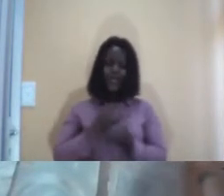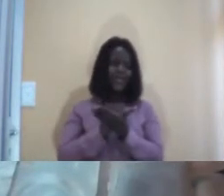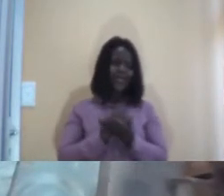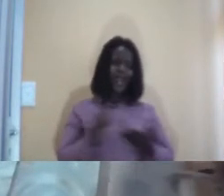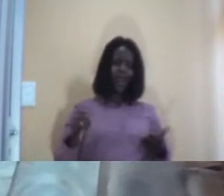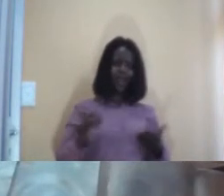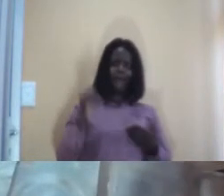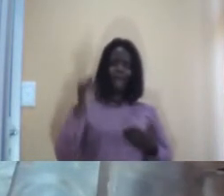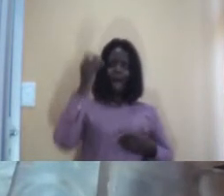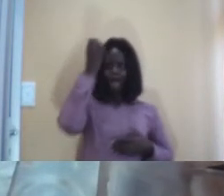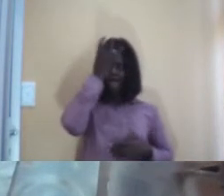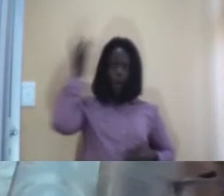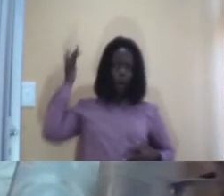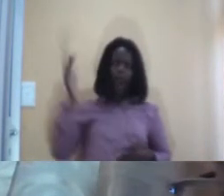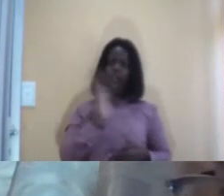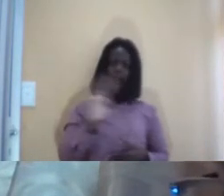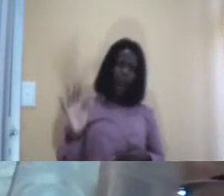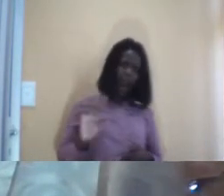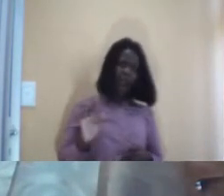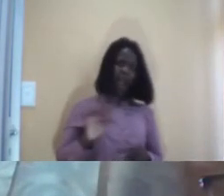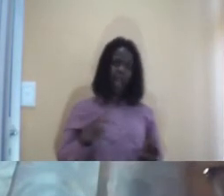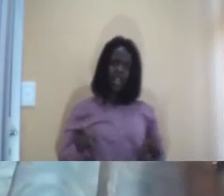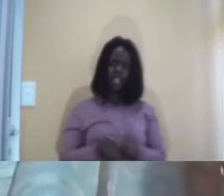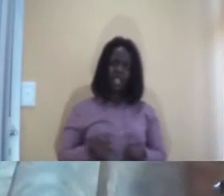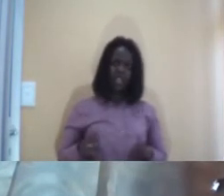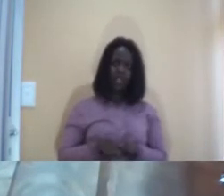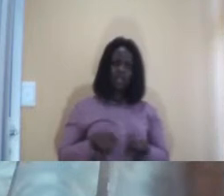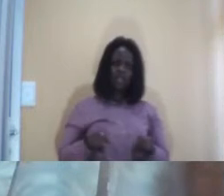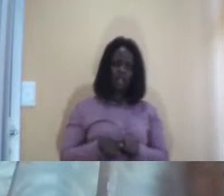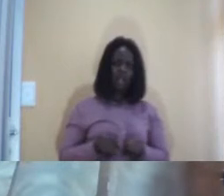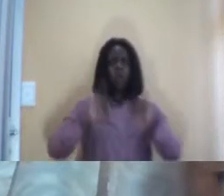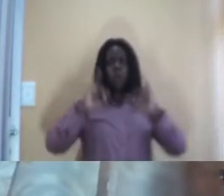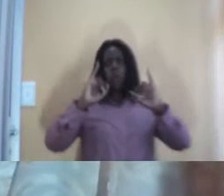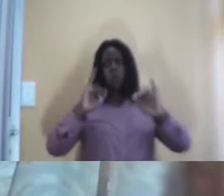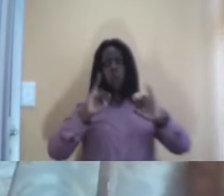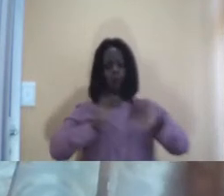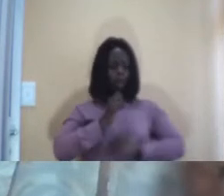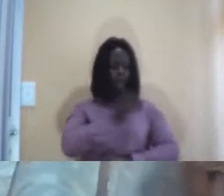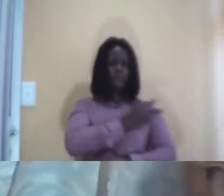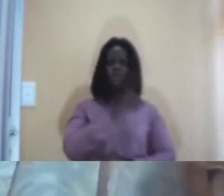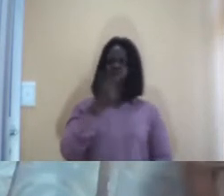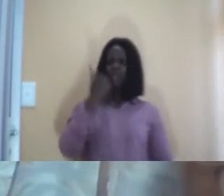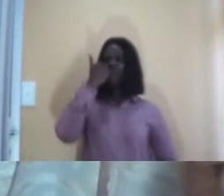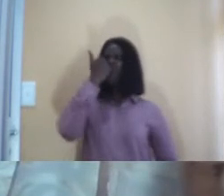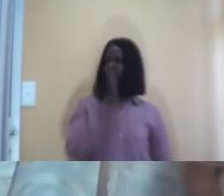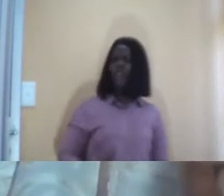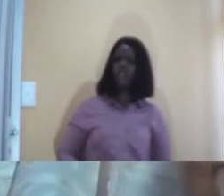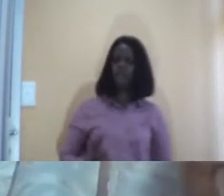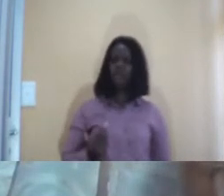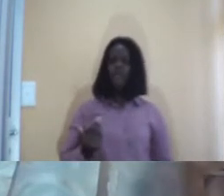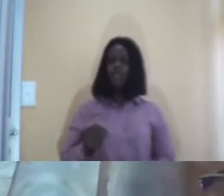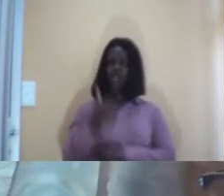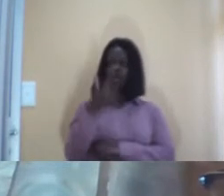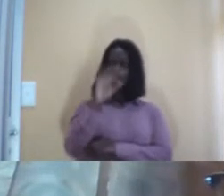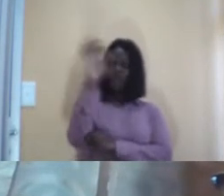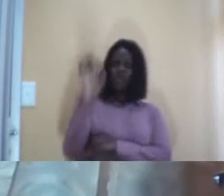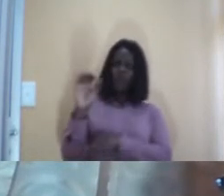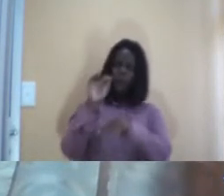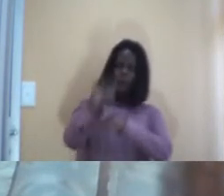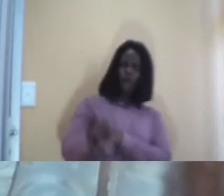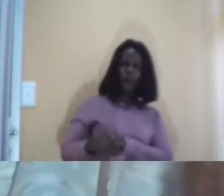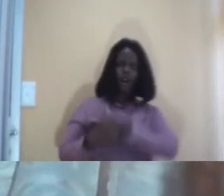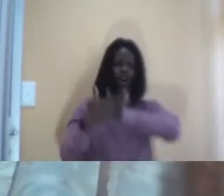be forgotten and continues to cut deep. It is a shame that more than 70% of the